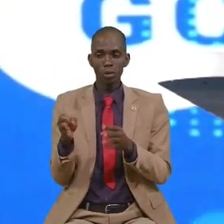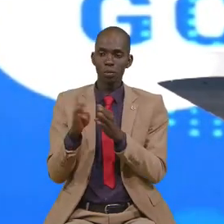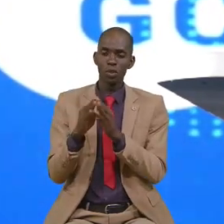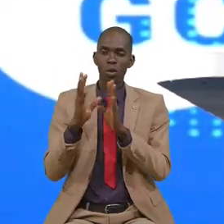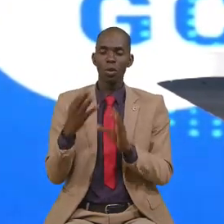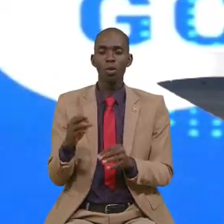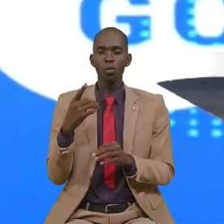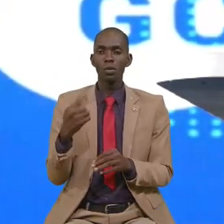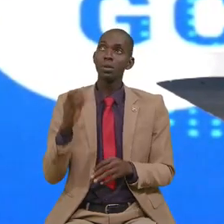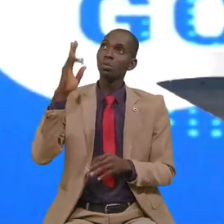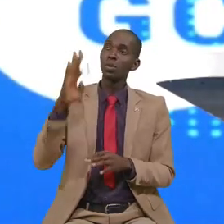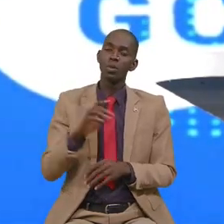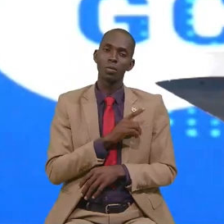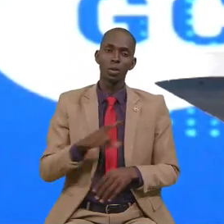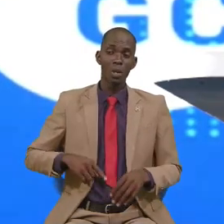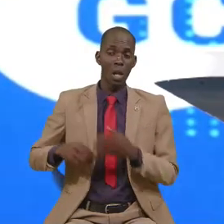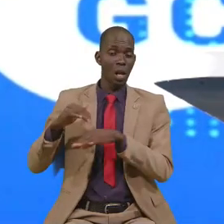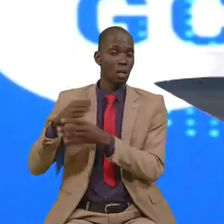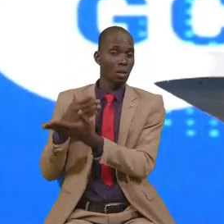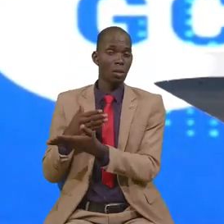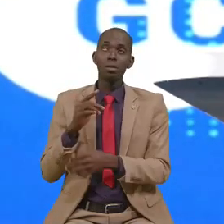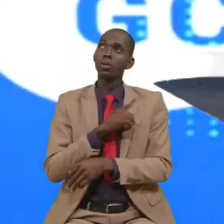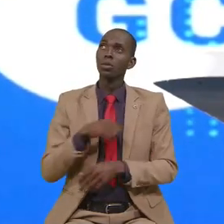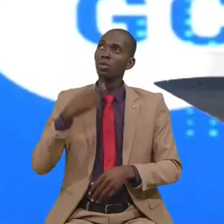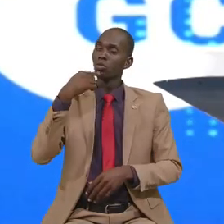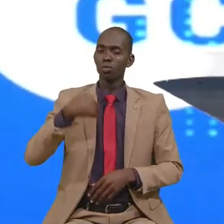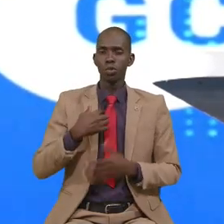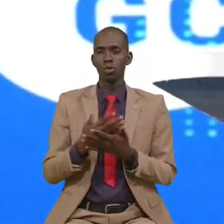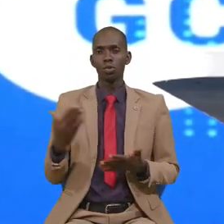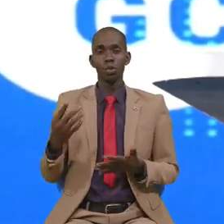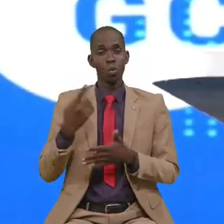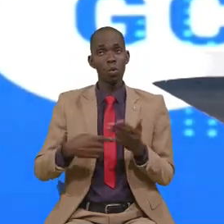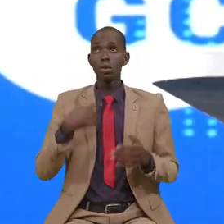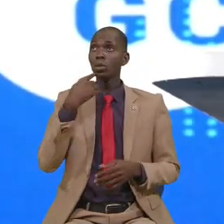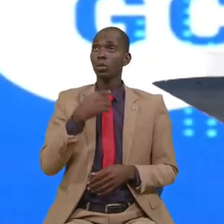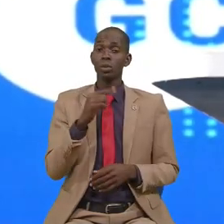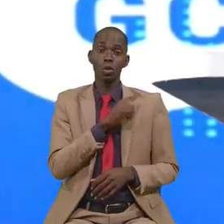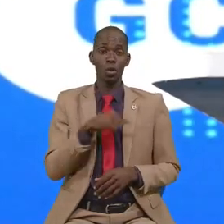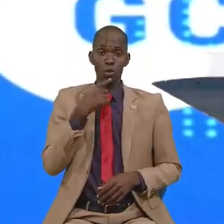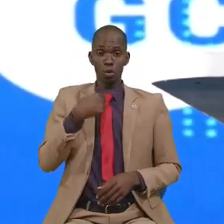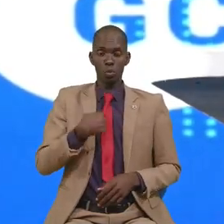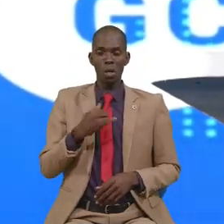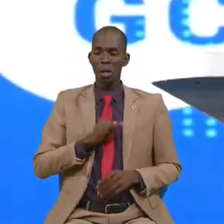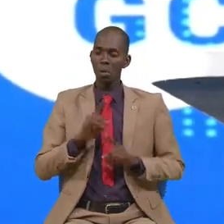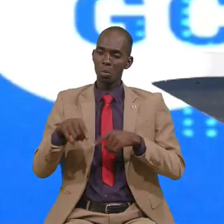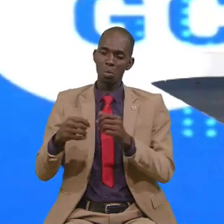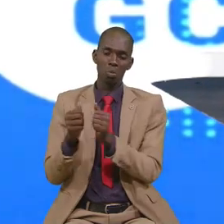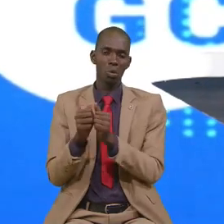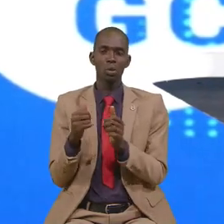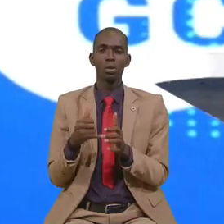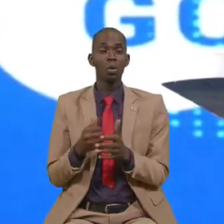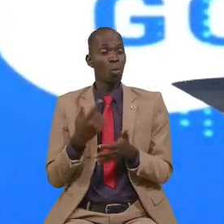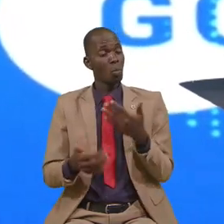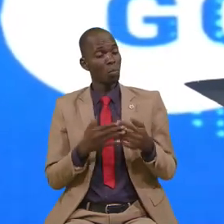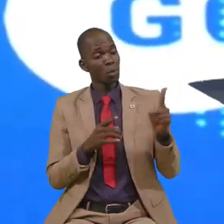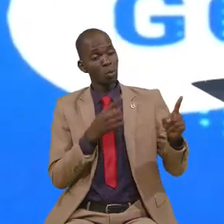And the Lord told me something. And what he told me, I'm carrying with me. Whatever you've come to say, I don't carry